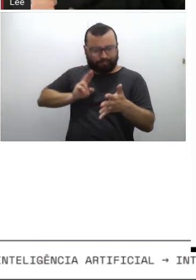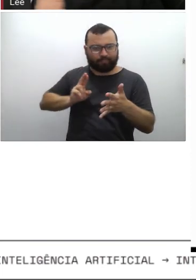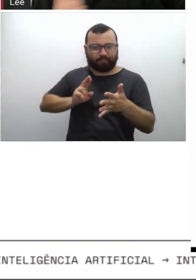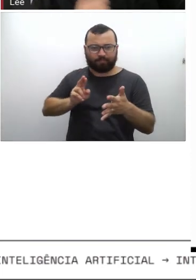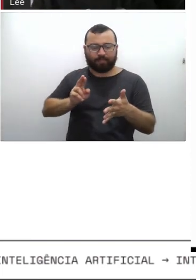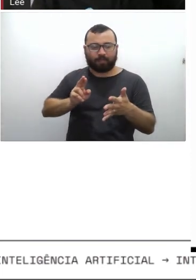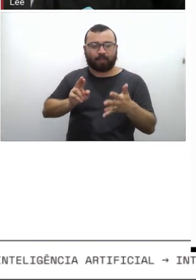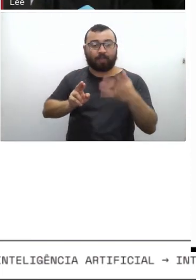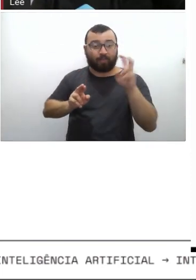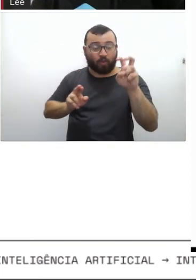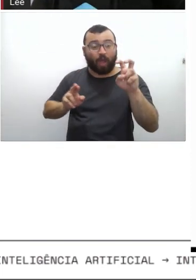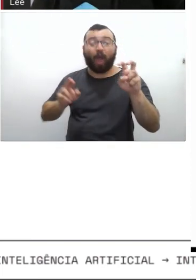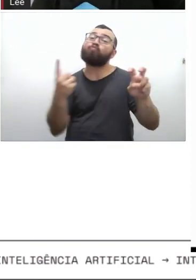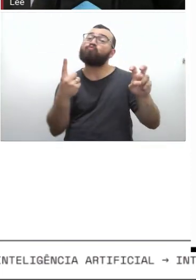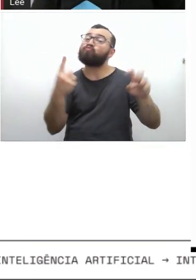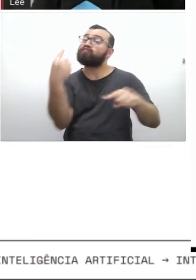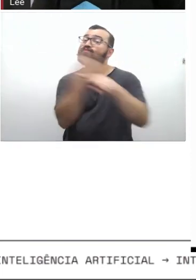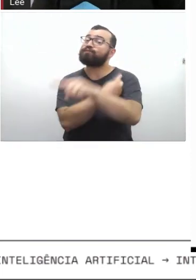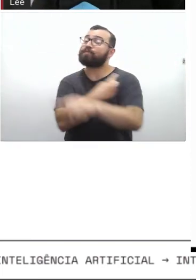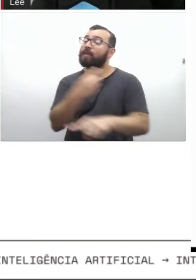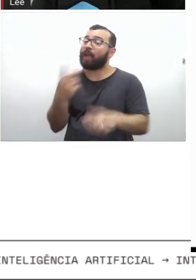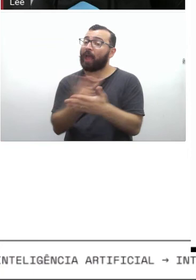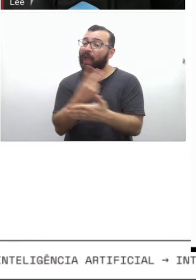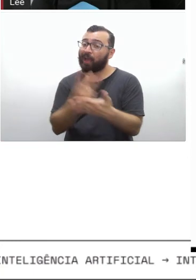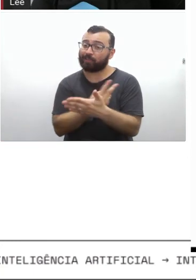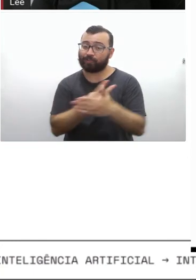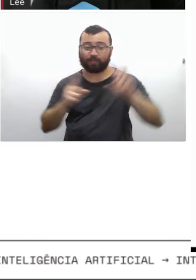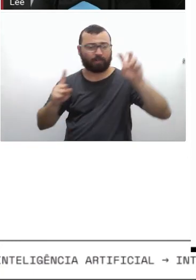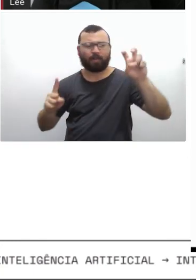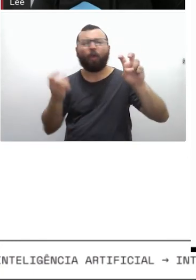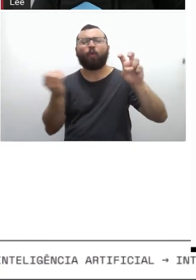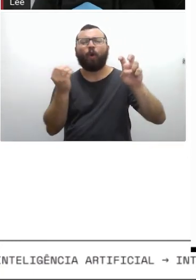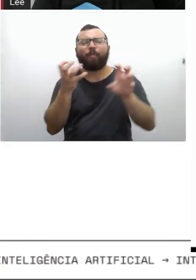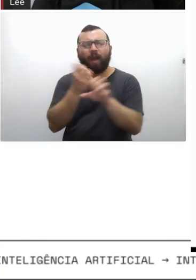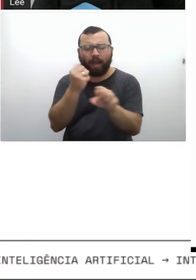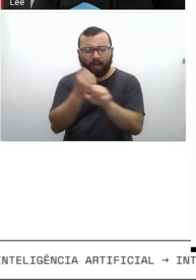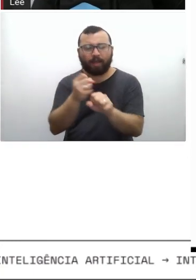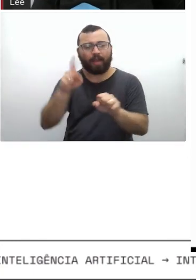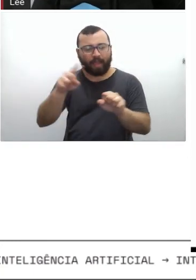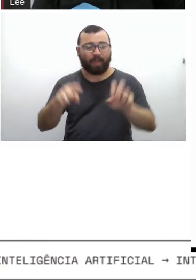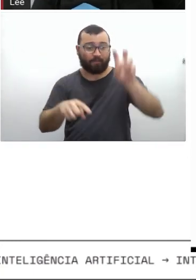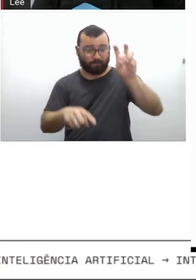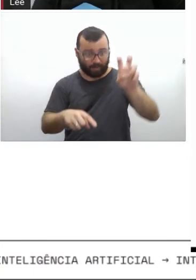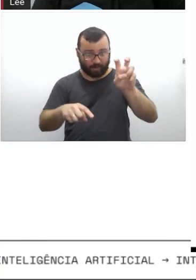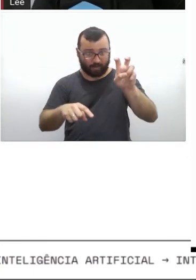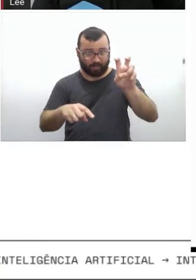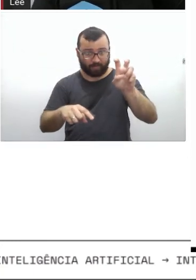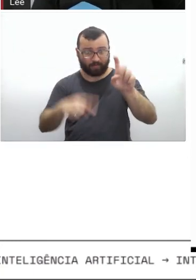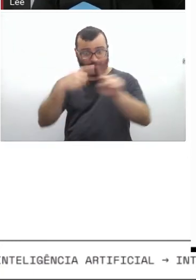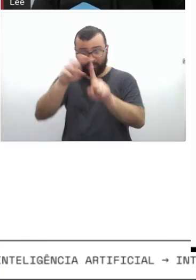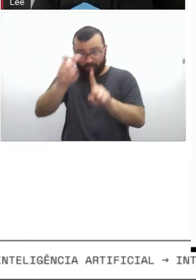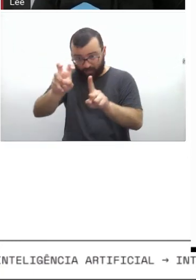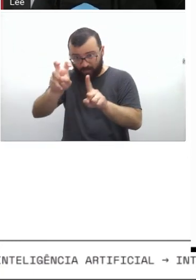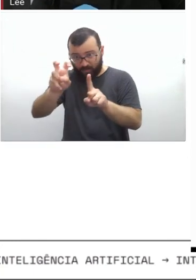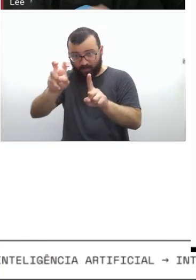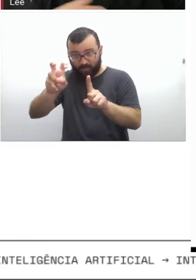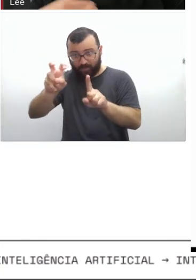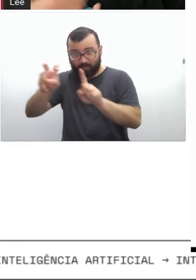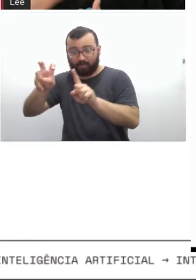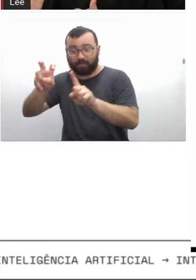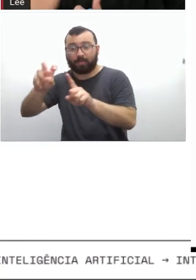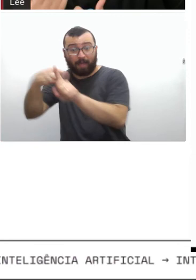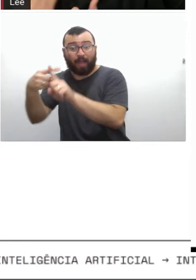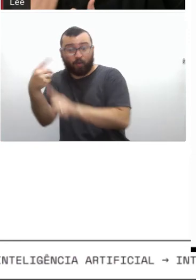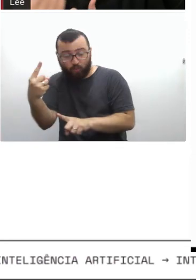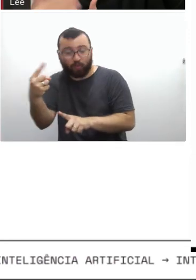missed request. Then your recall would be 5 divided by 5 plus 1 is 0.8, which is